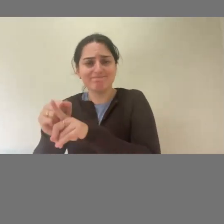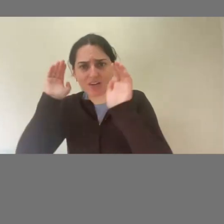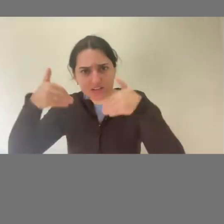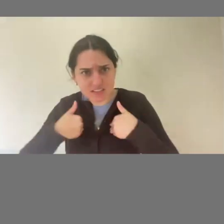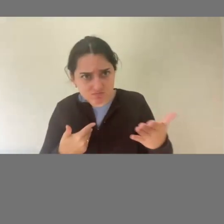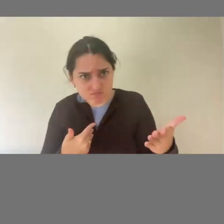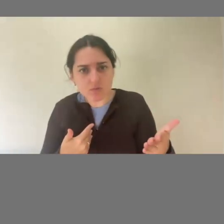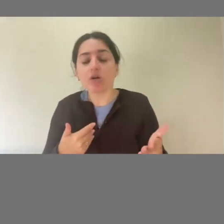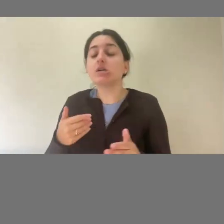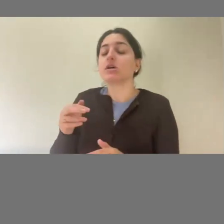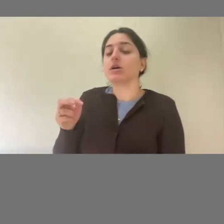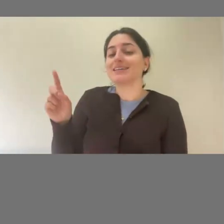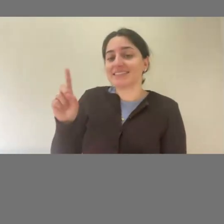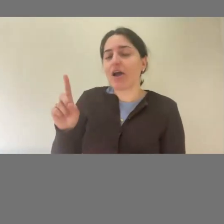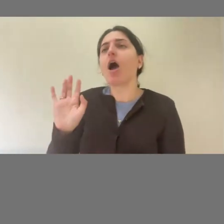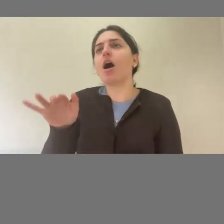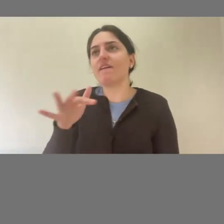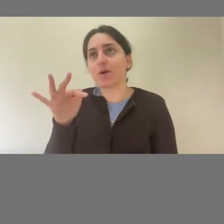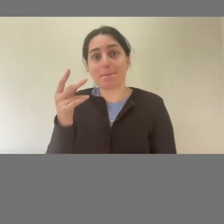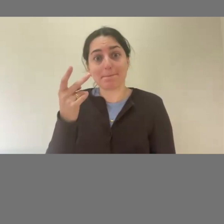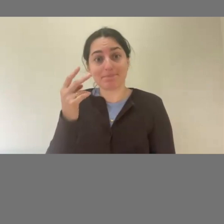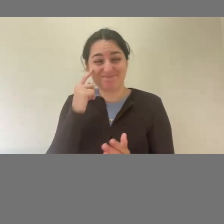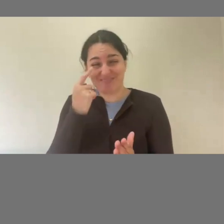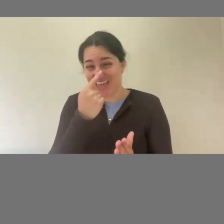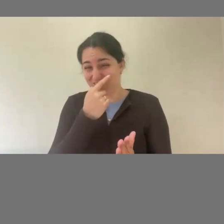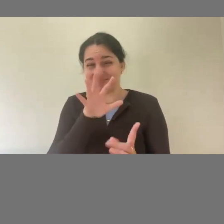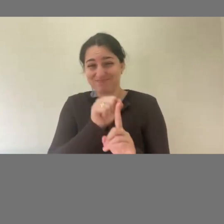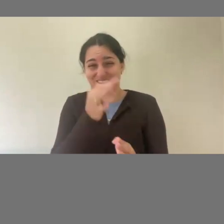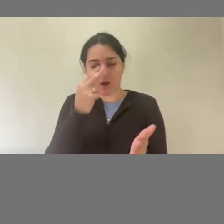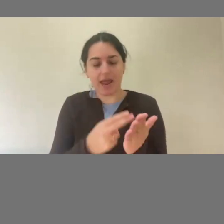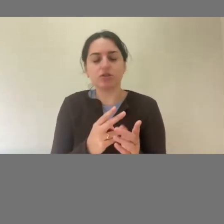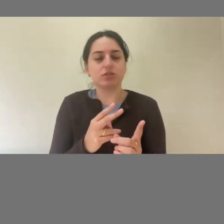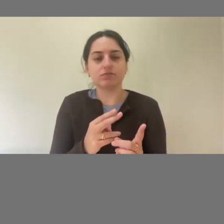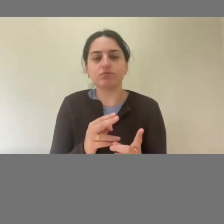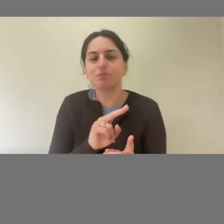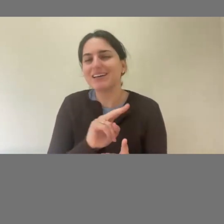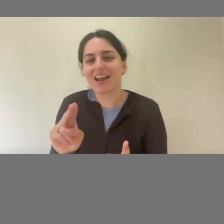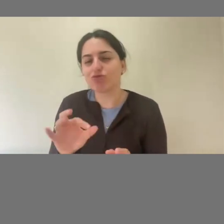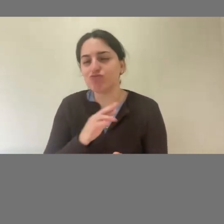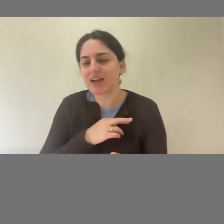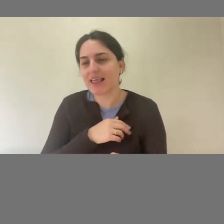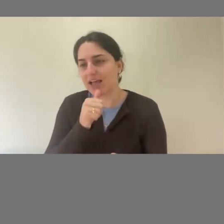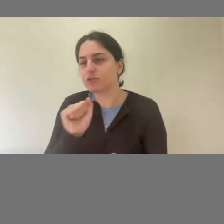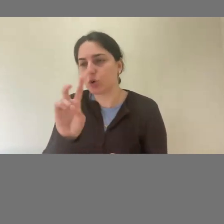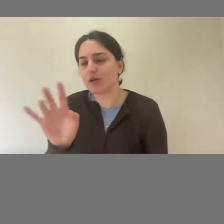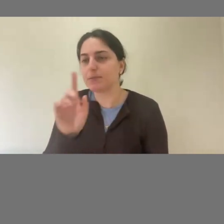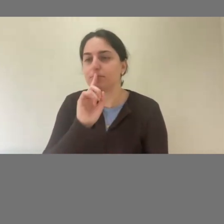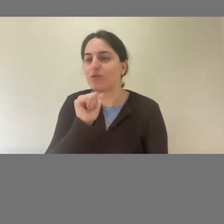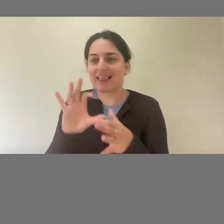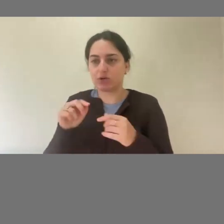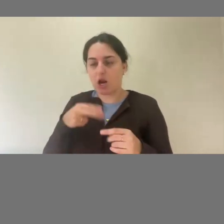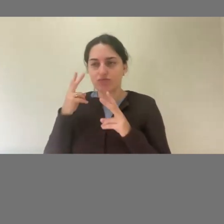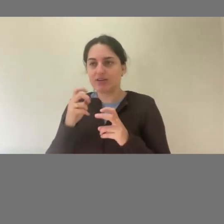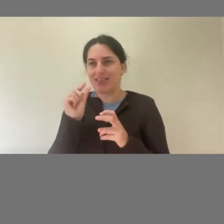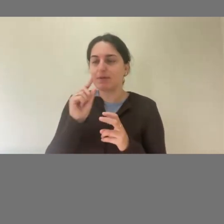Yeah, well, I suppose from the evidence that we have, and again, it wasn't one of our direct questions, but there certainly was some evidence